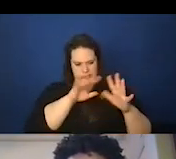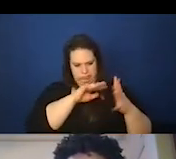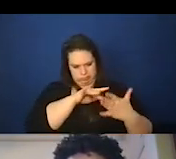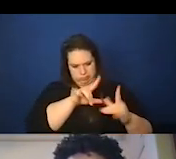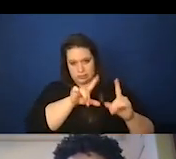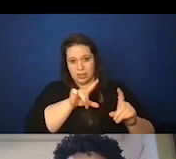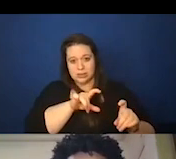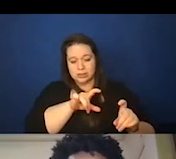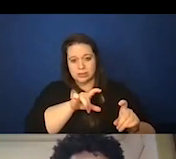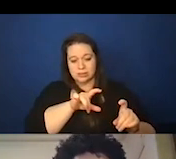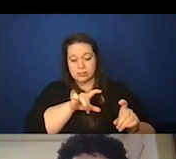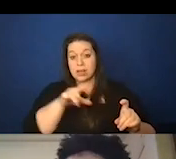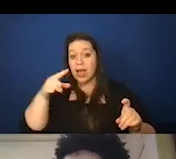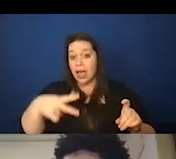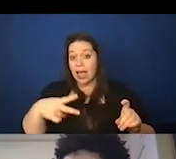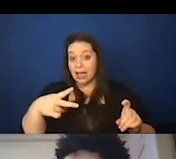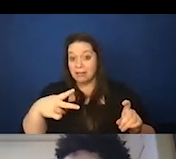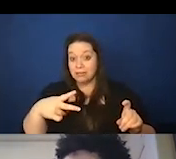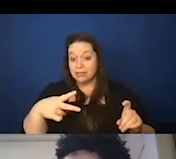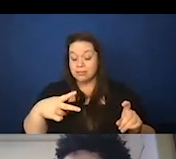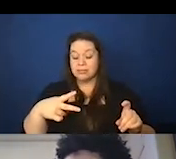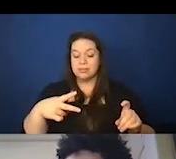half of that 77,000 between the two